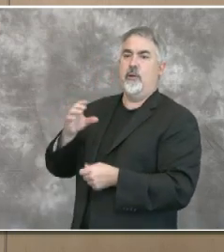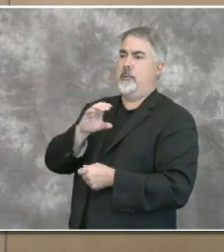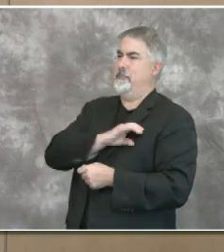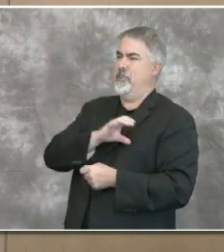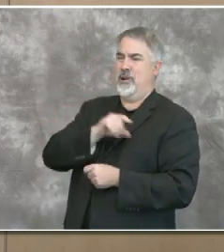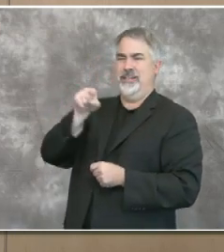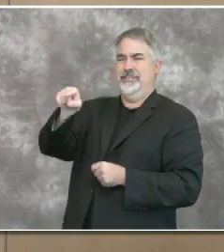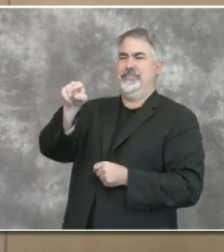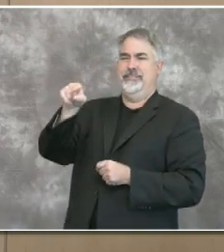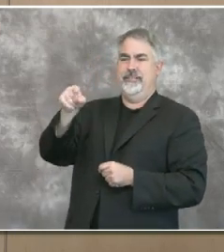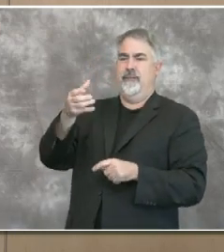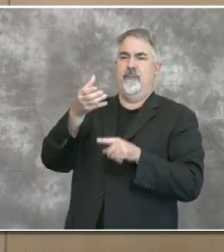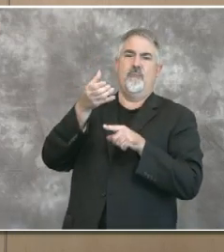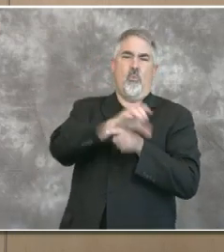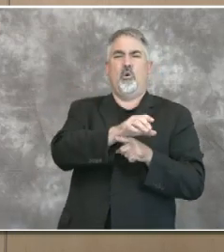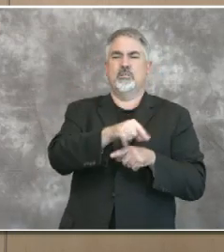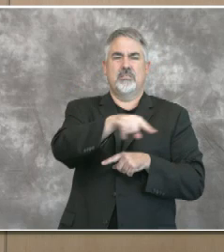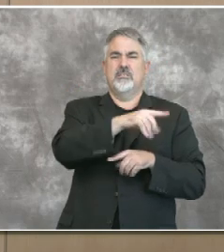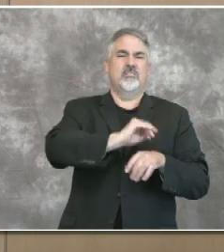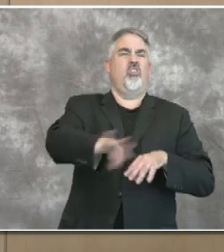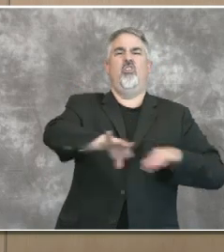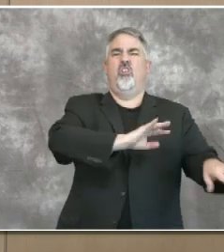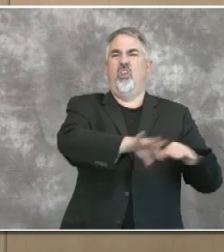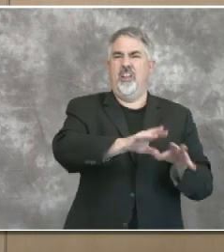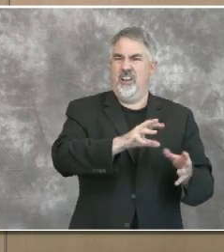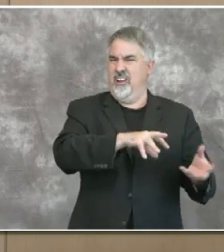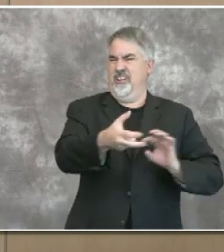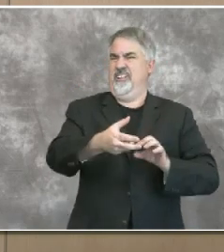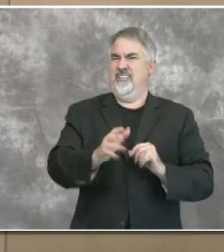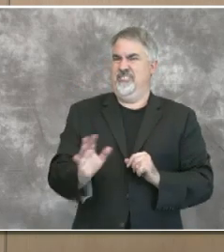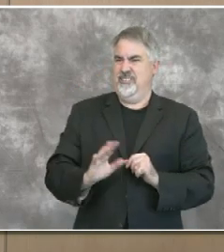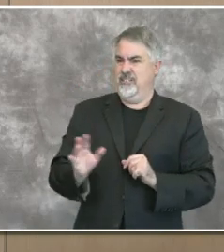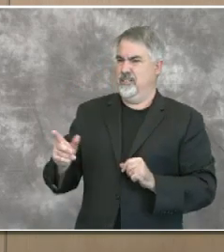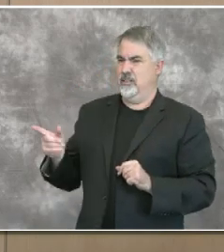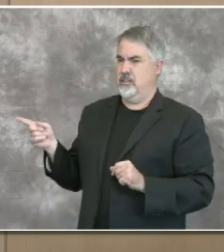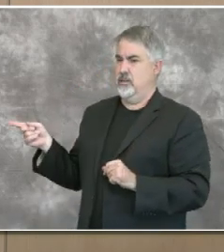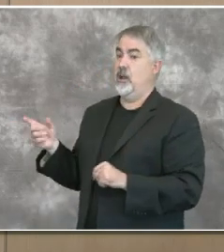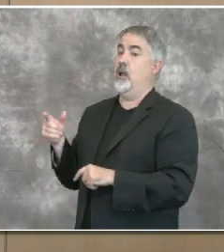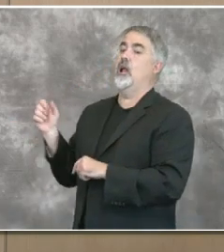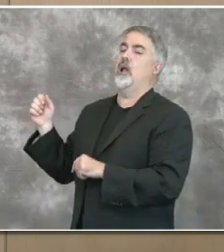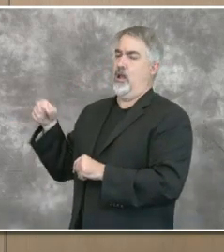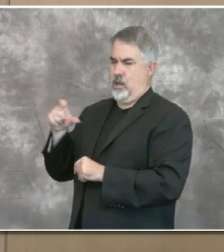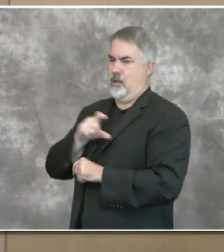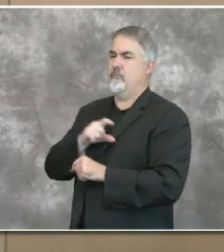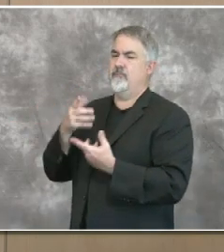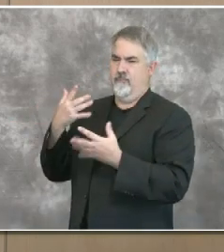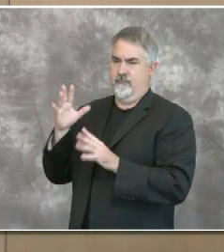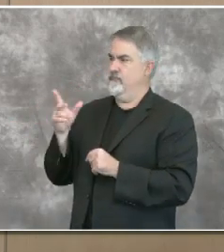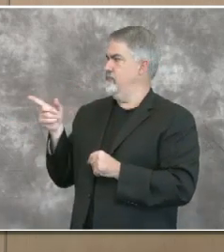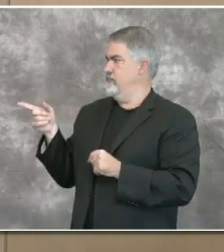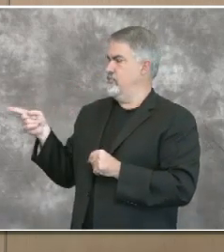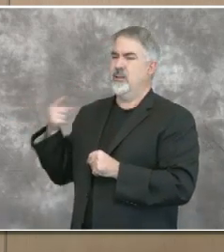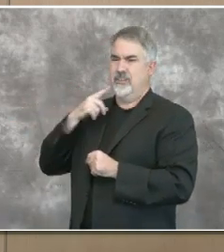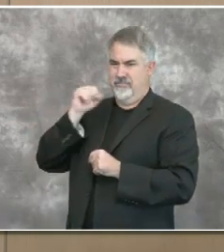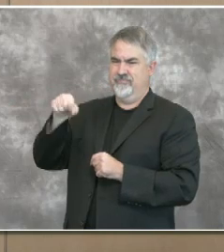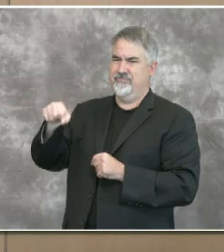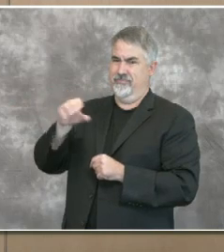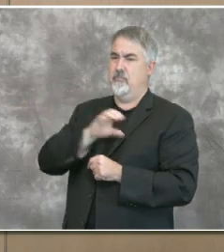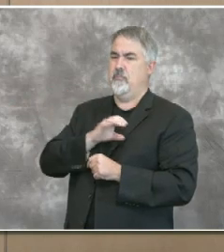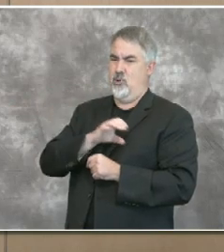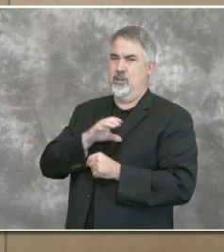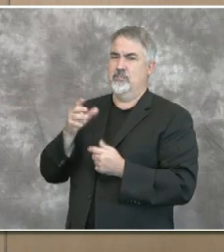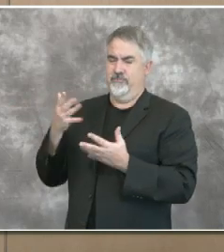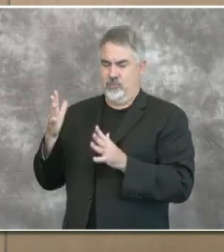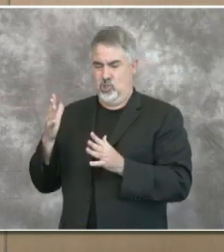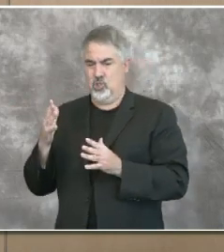agencies. There, absolutely, the Sheriff's Department has the lead on enforcement for the county, and there